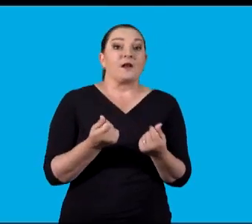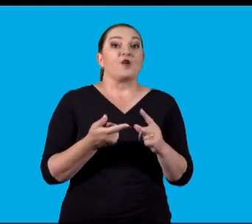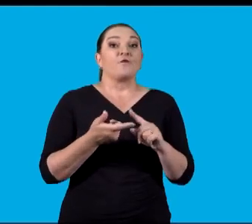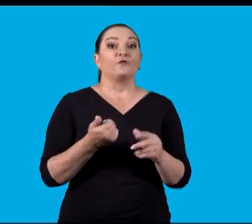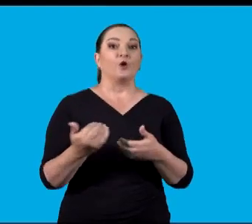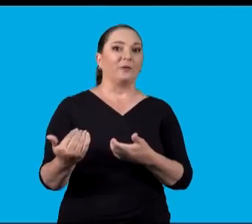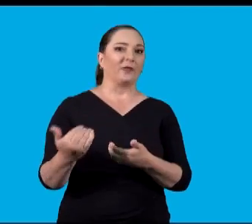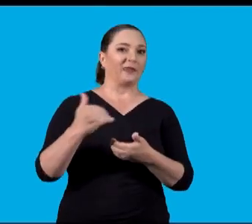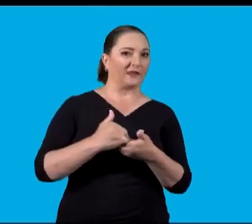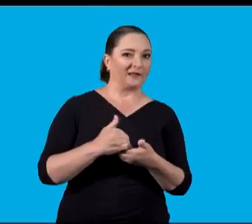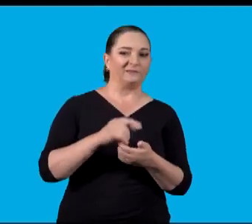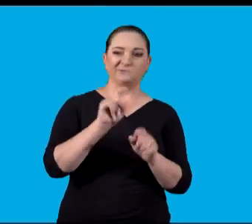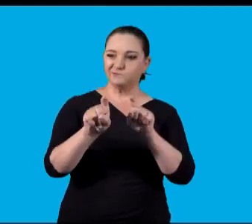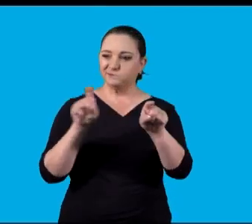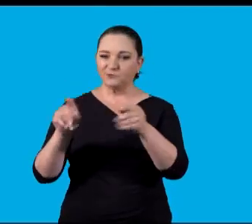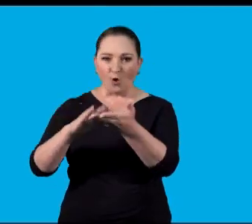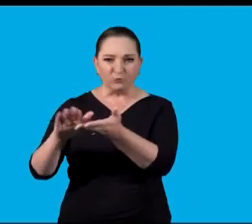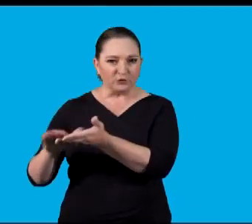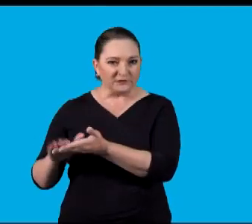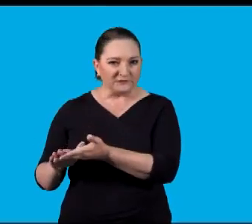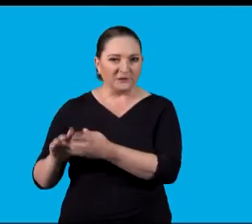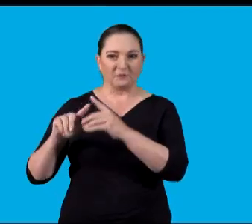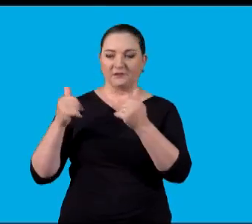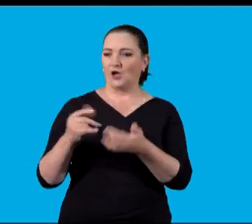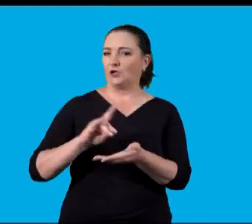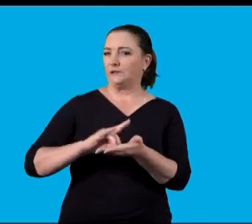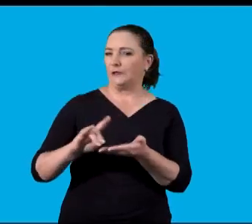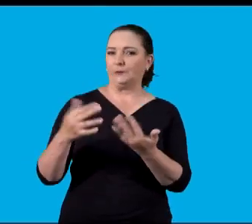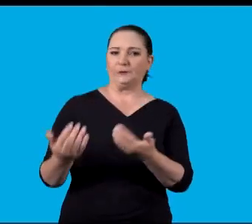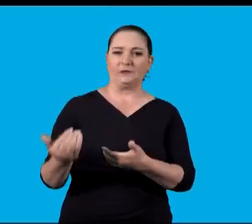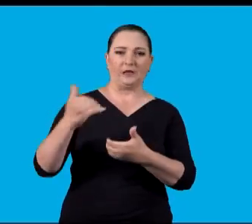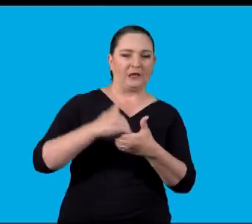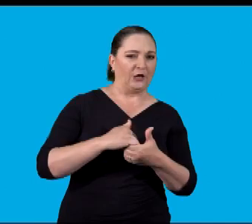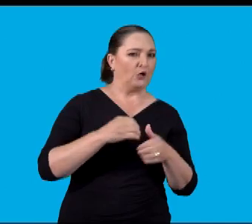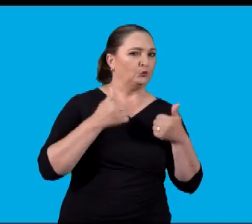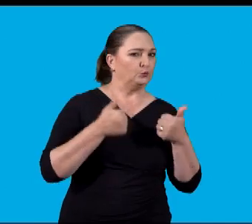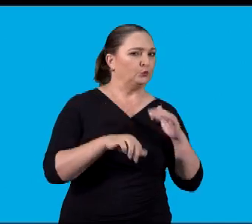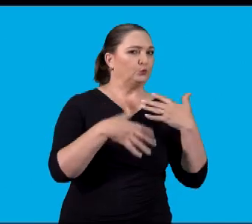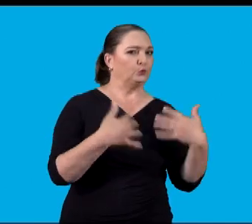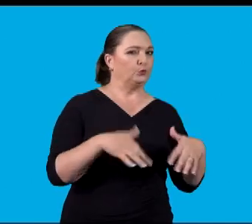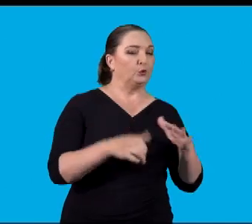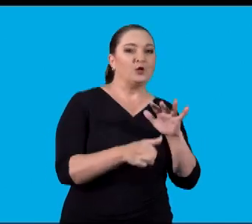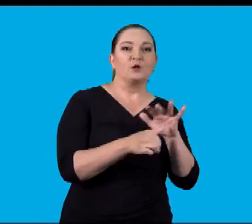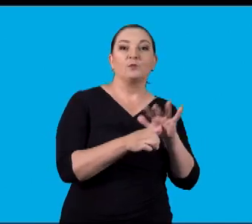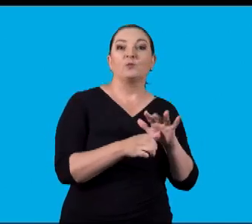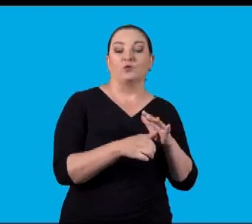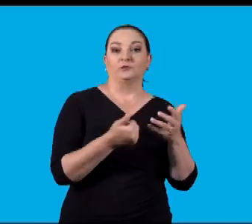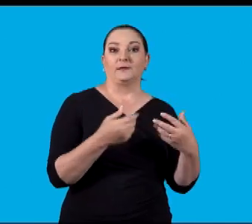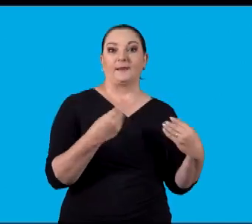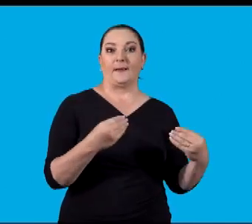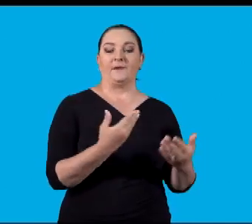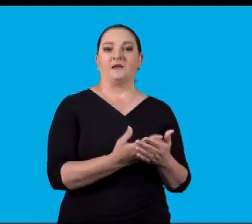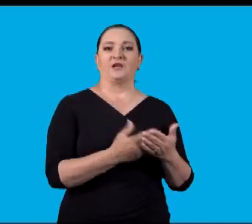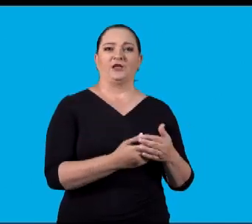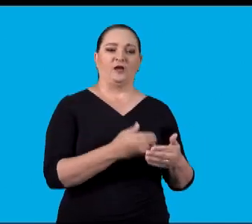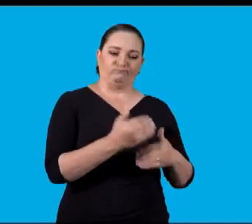by a business from its operations. Cash inflows are crucial for maintaining liquidity, operations, and ensuring financial